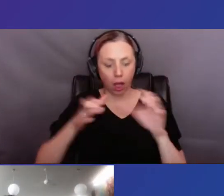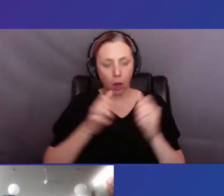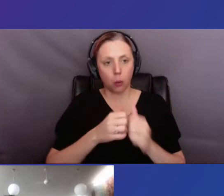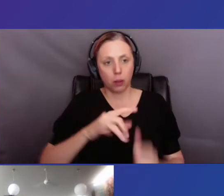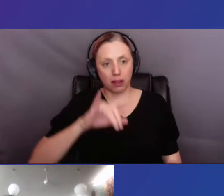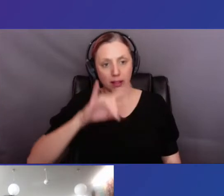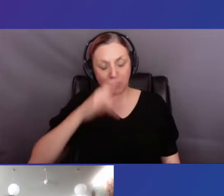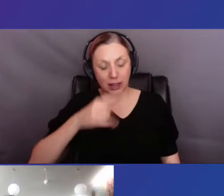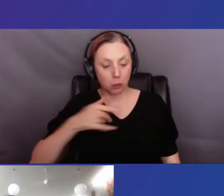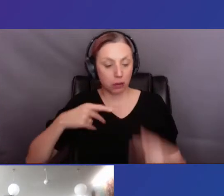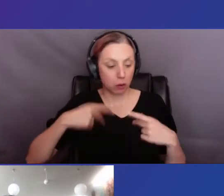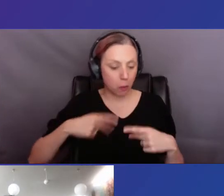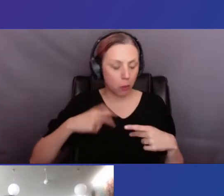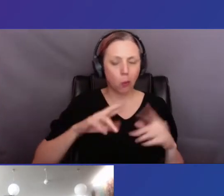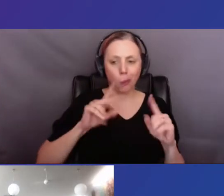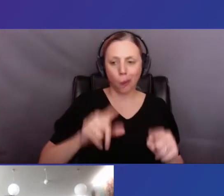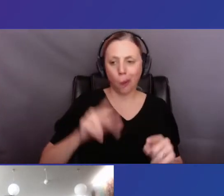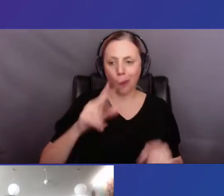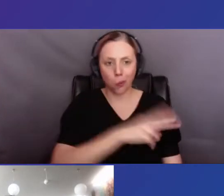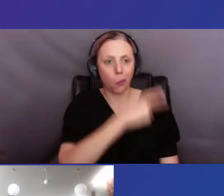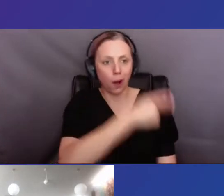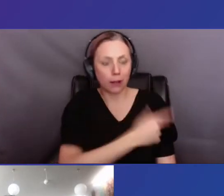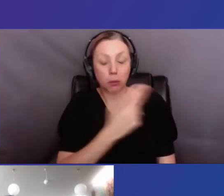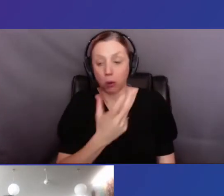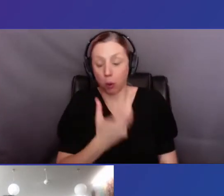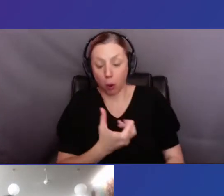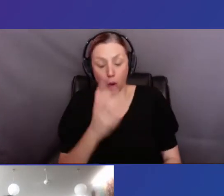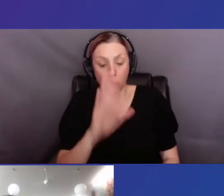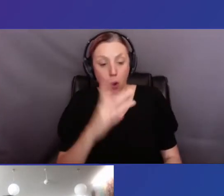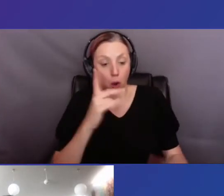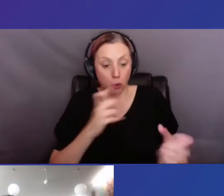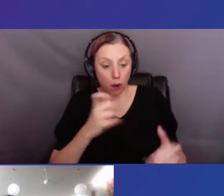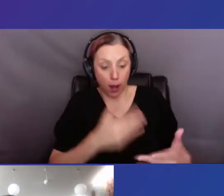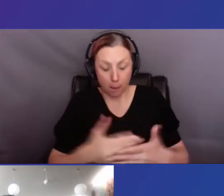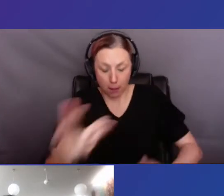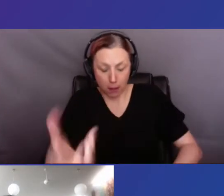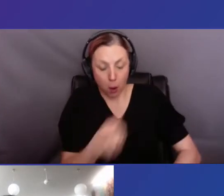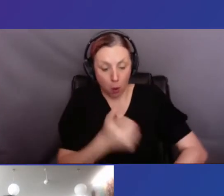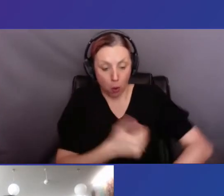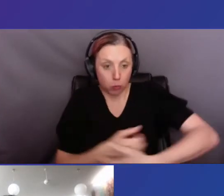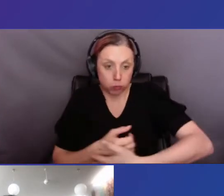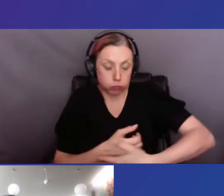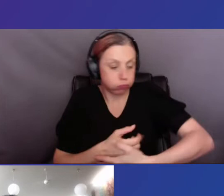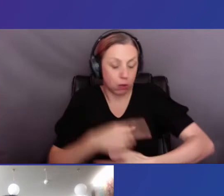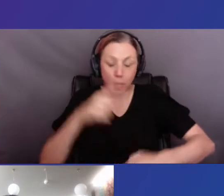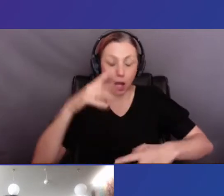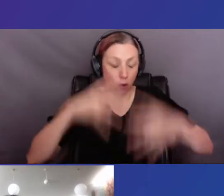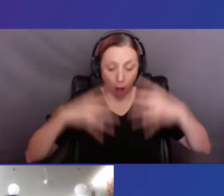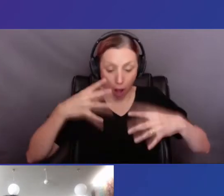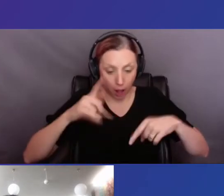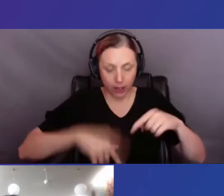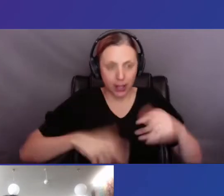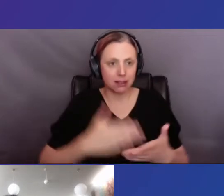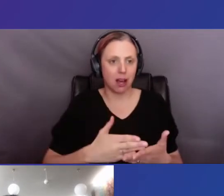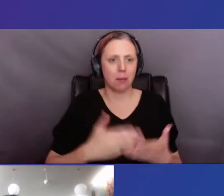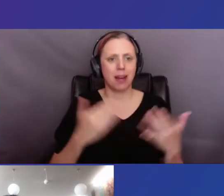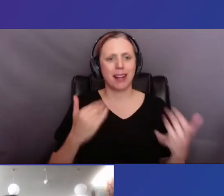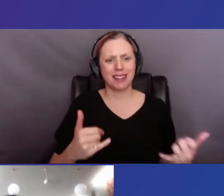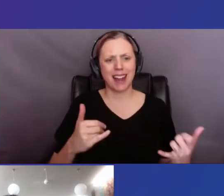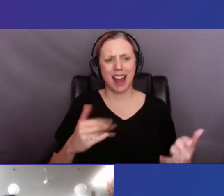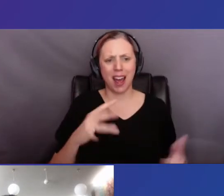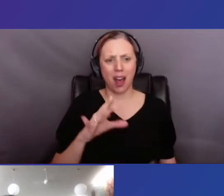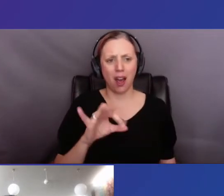or, held your crying baby in your arms who's inconsolable, suddenly, the frosted